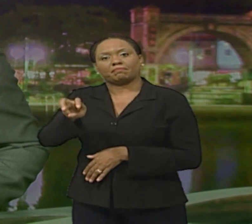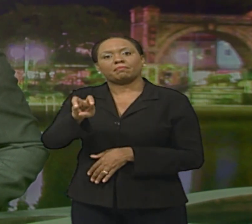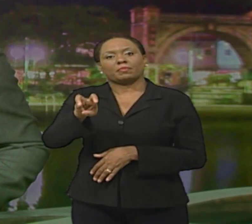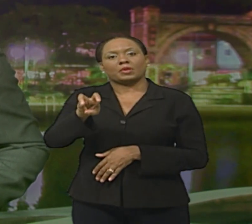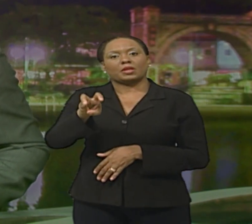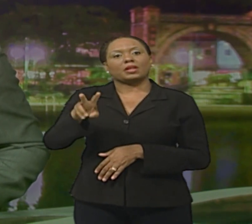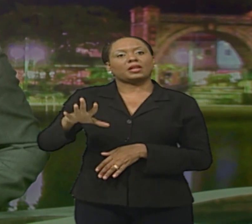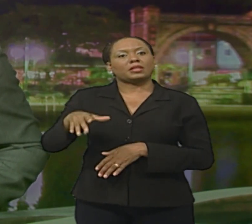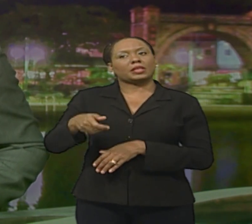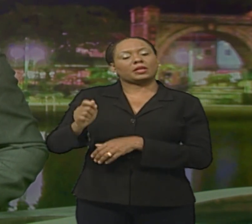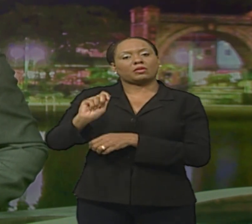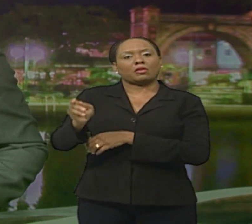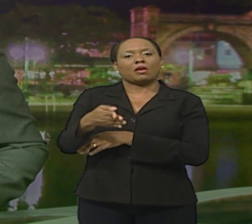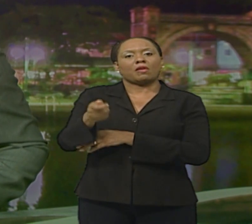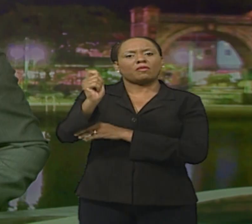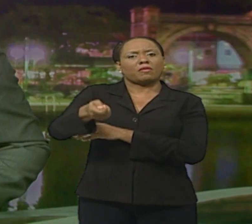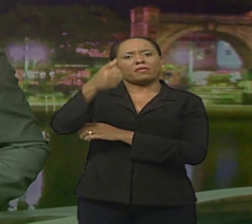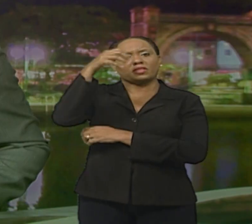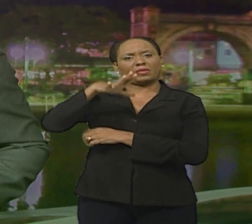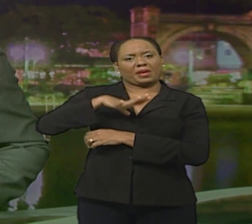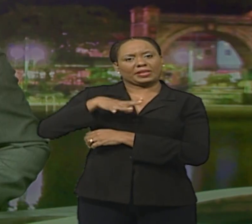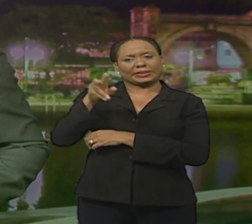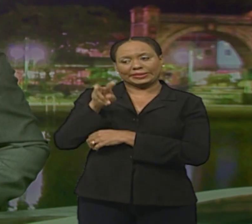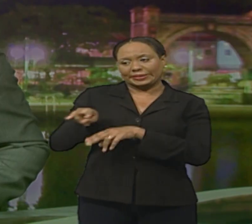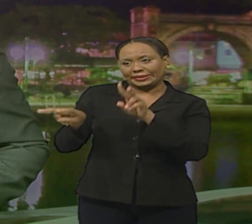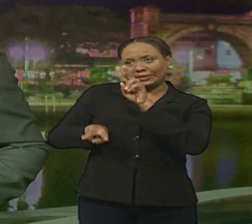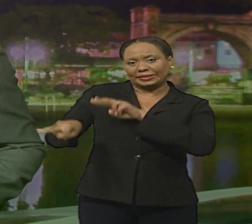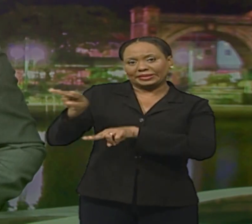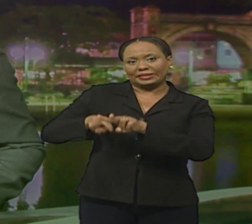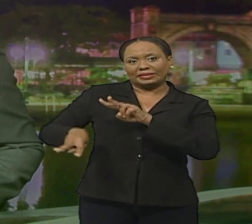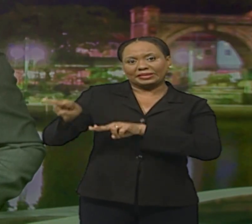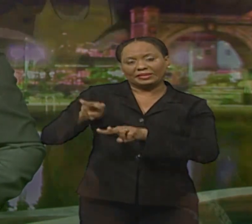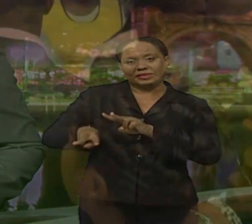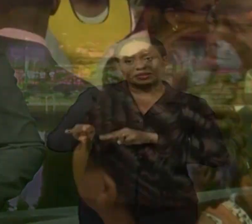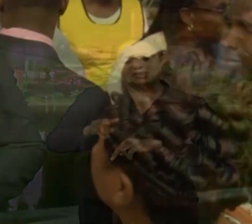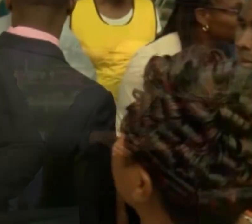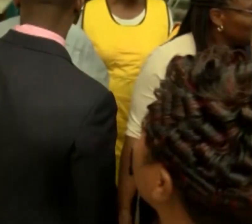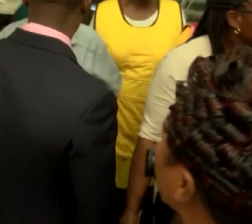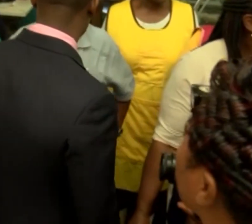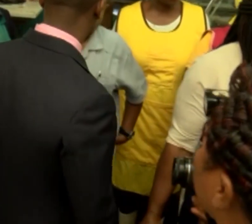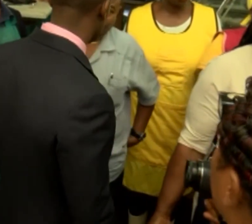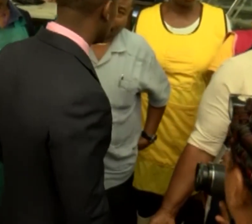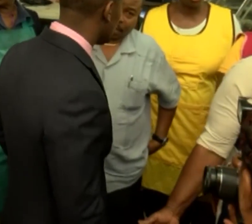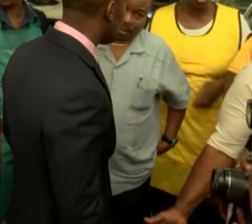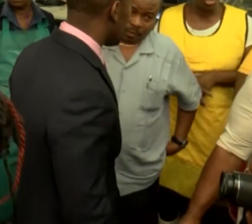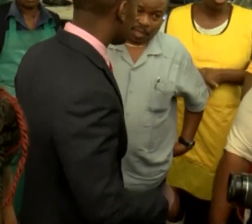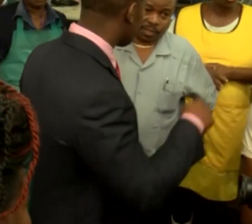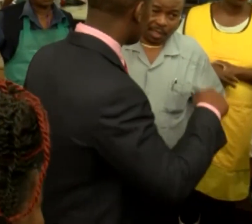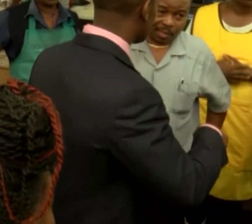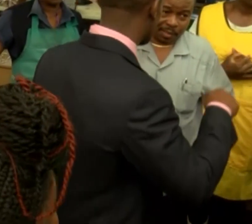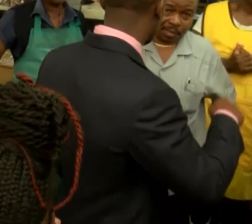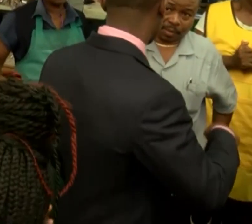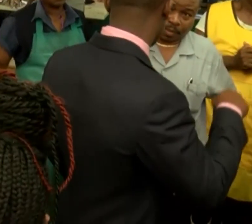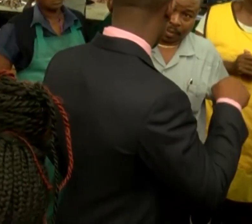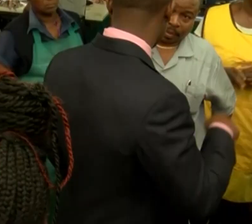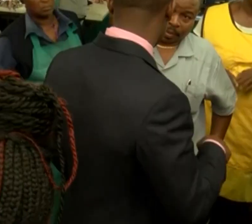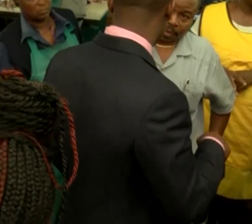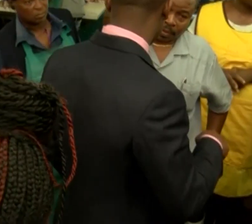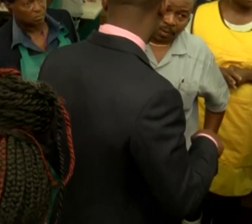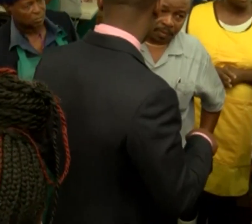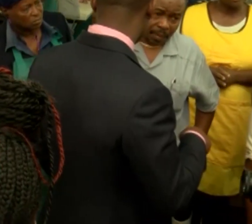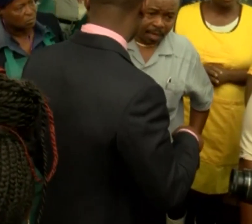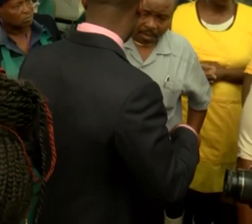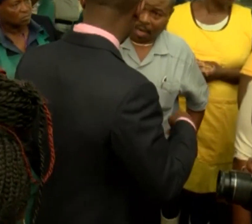of their concerns to Minister Humphrey. Many, including Barnufo President Vernell Nichols, complained of inadequate space